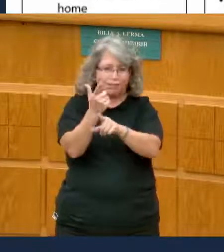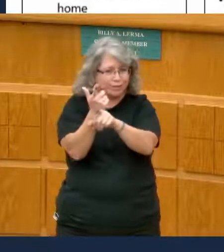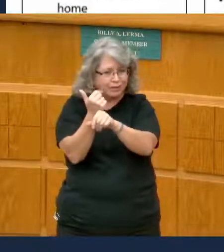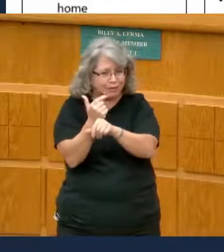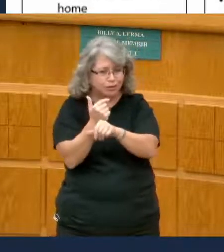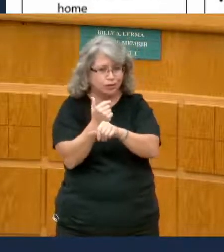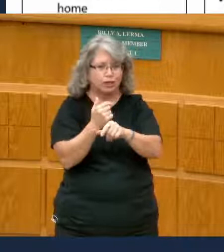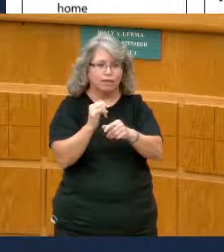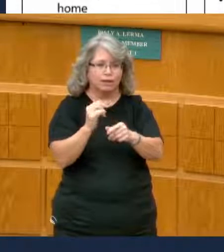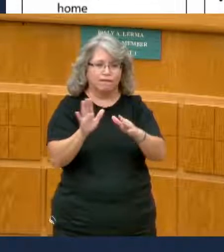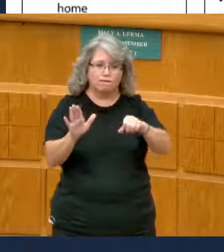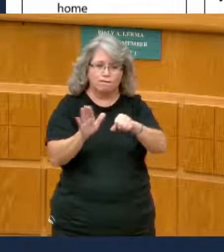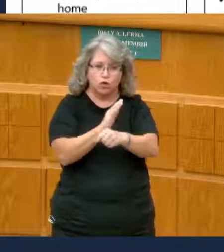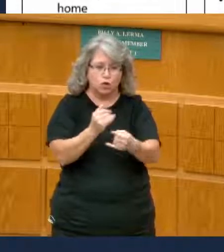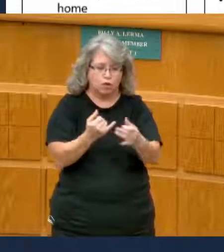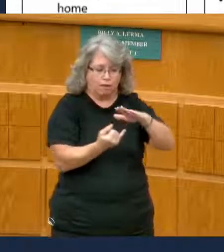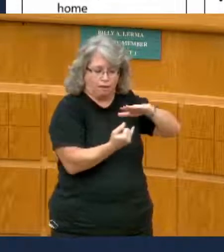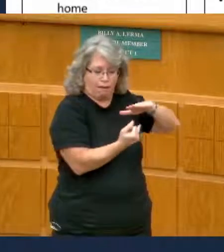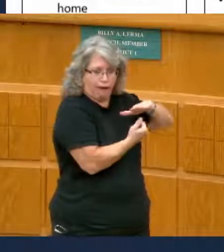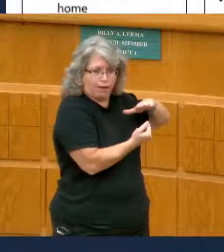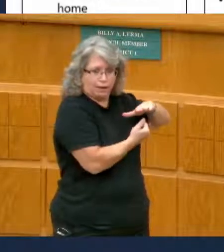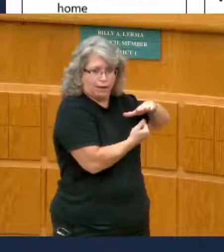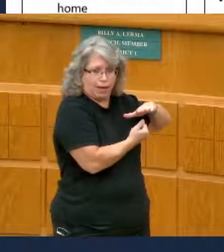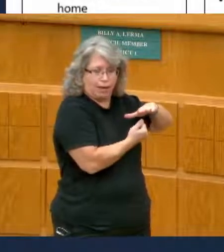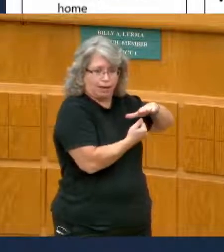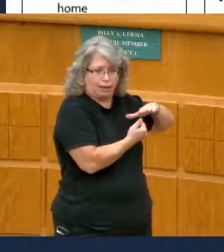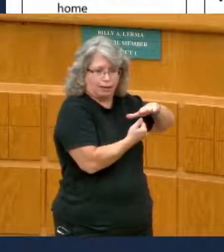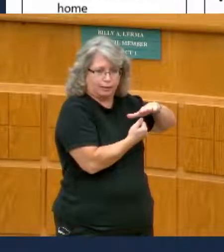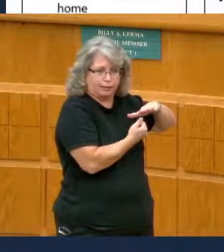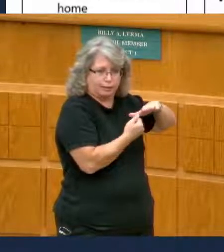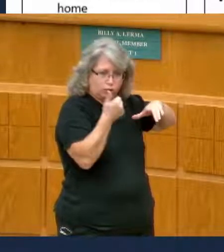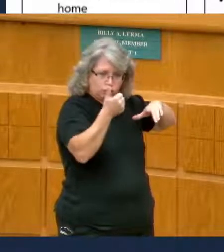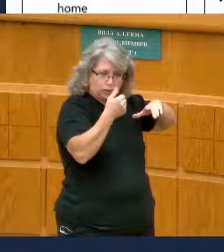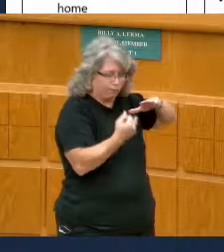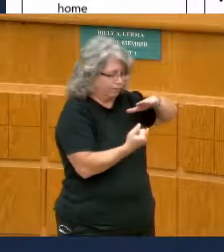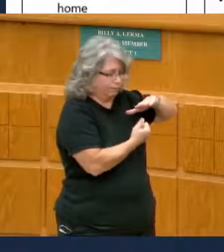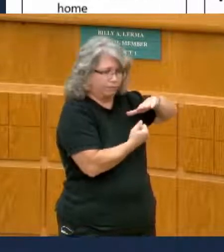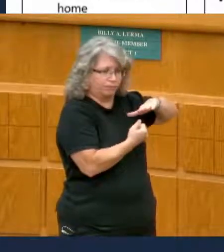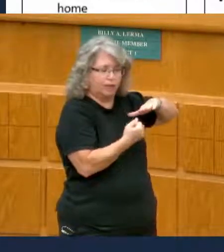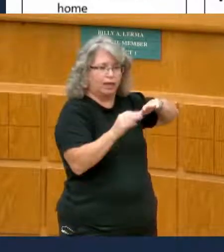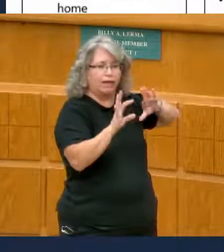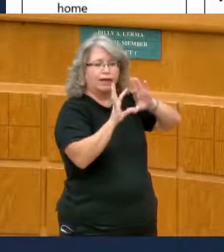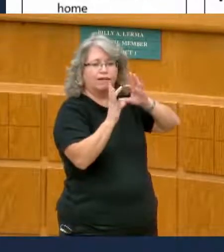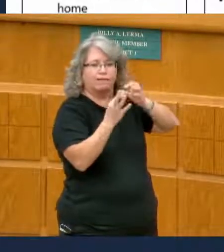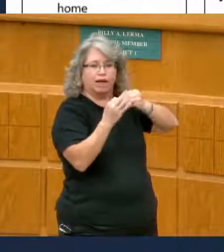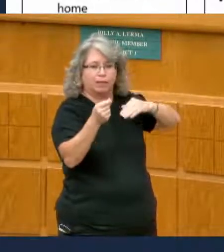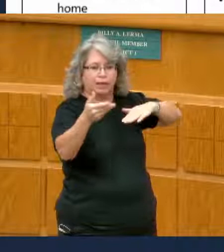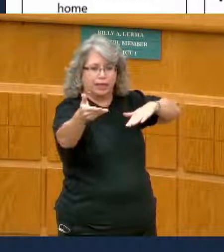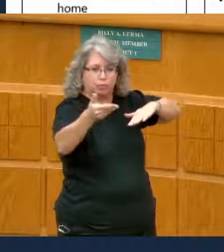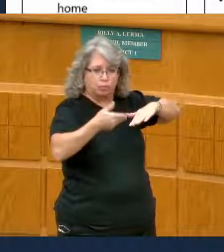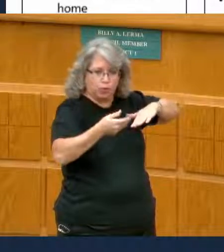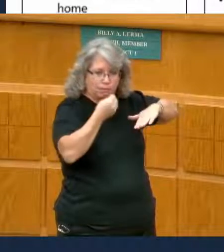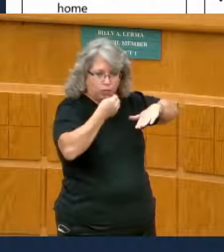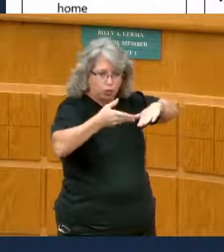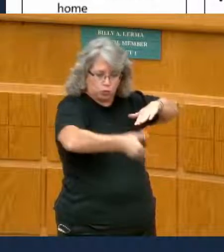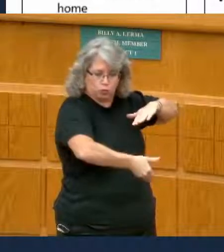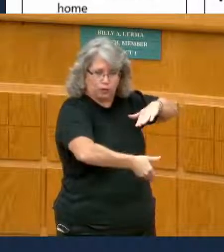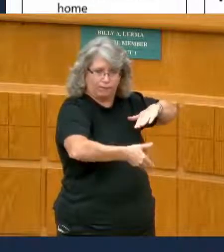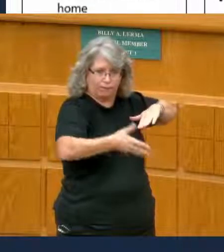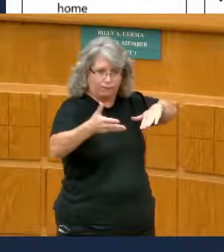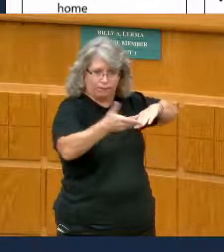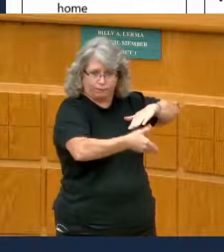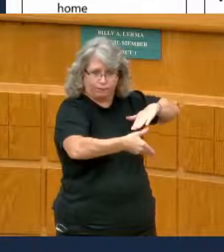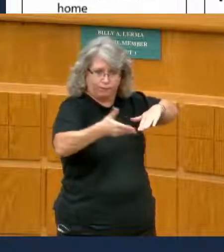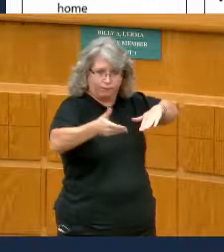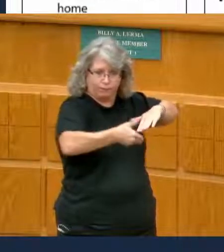family members. So you need to stay in a room to yourself, let your family pamper you, let them take food to you, so that way you